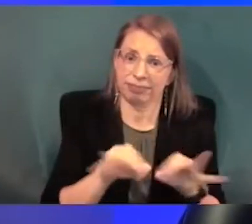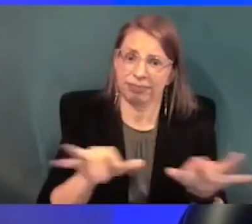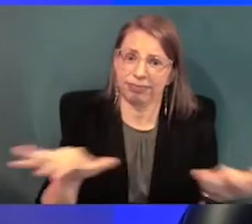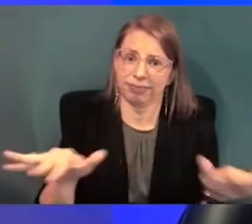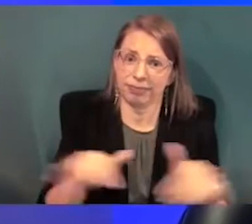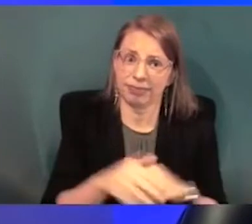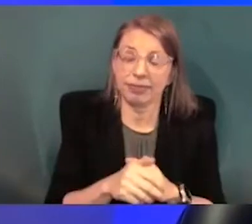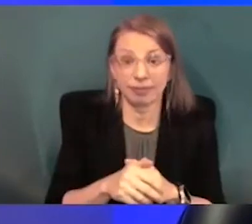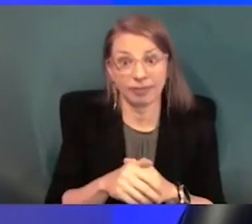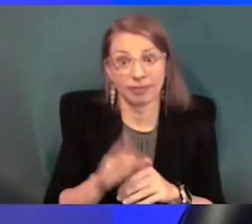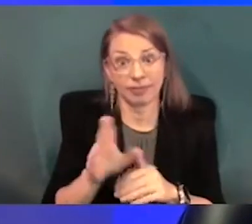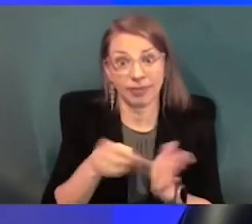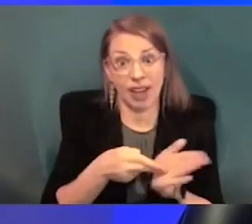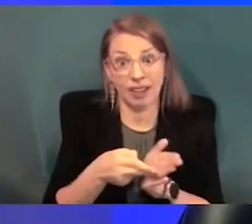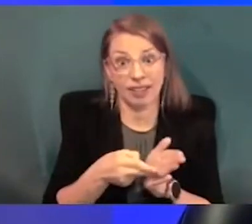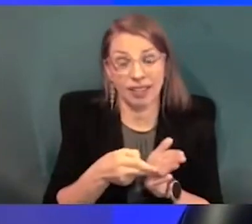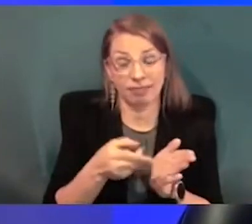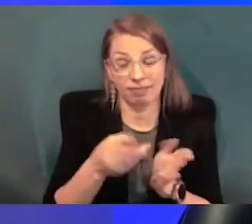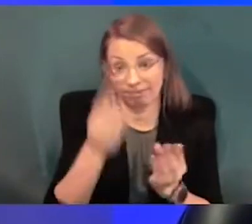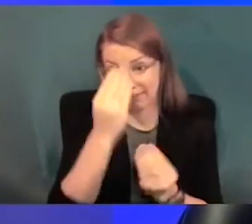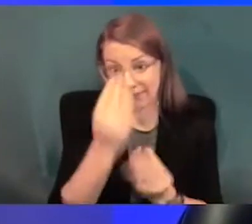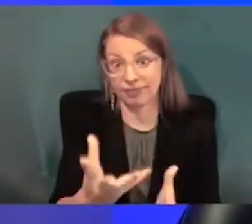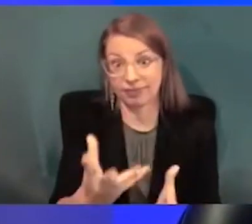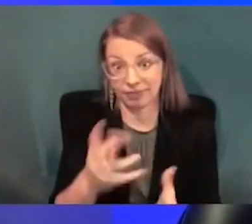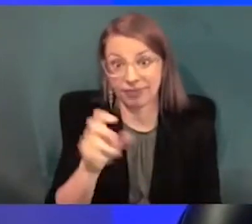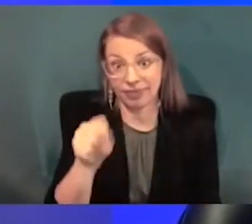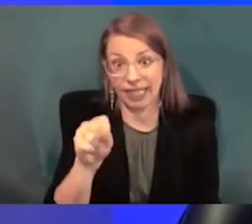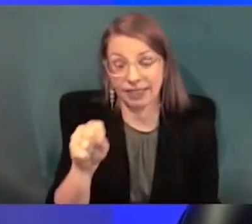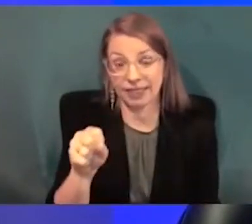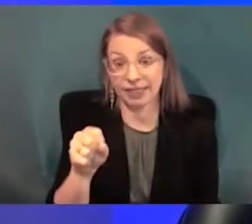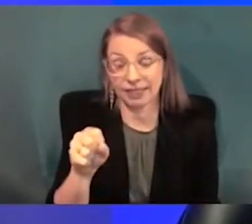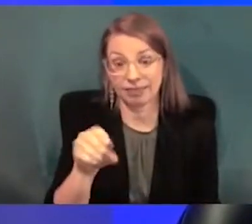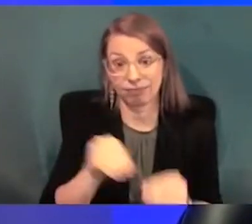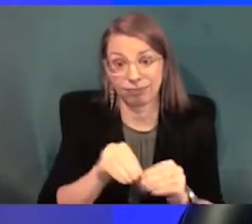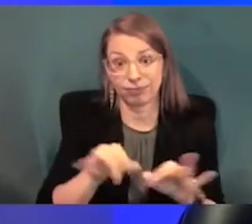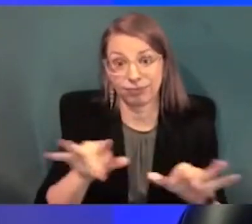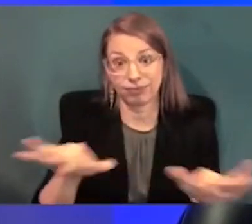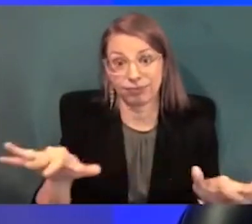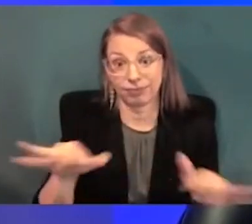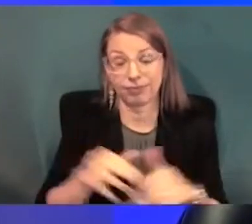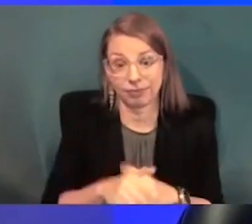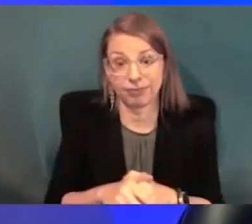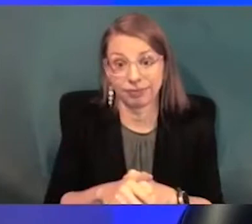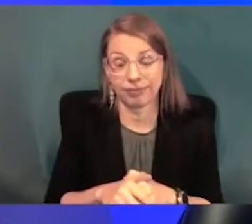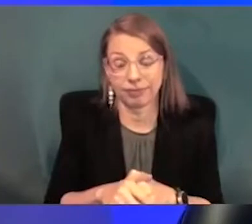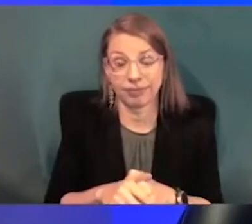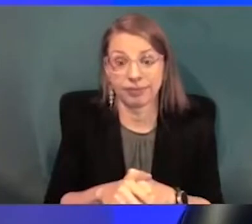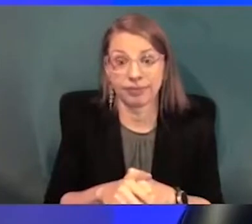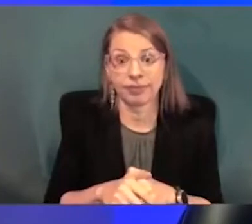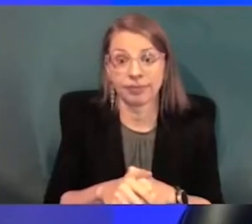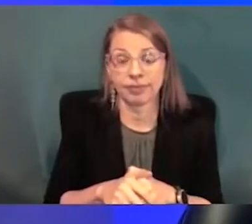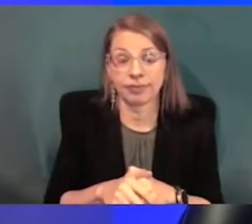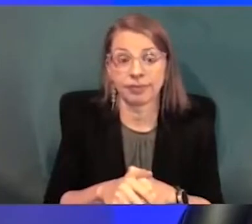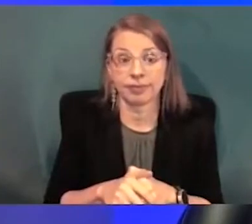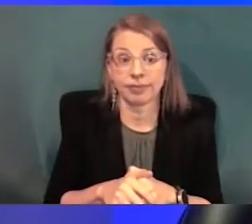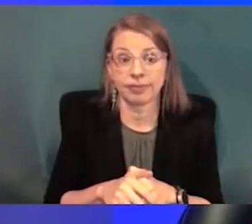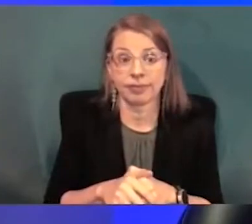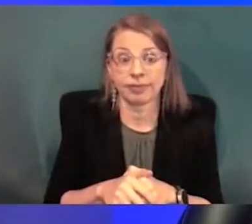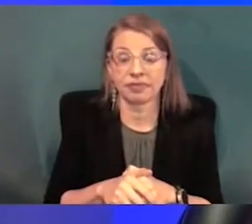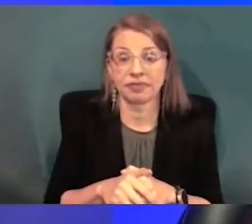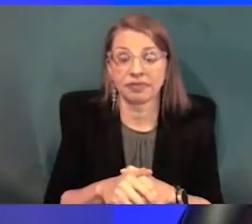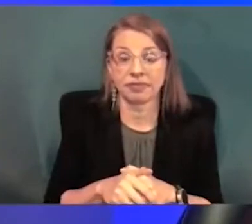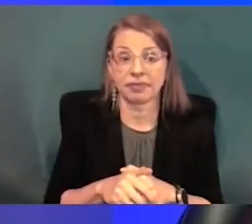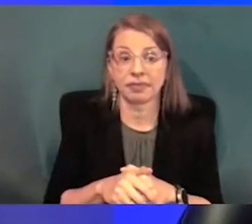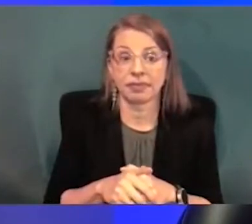does. And I think there are, you know, things that are out on